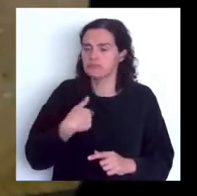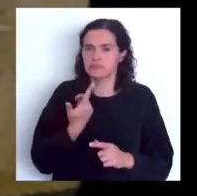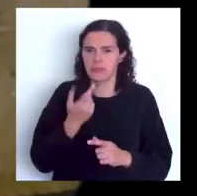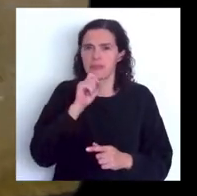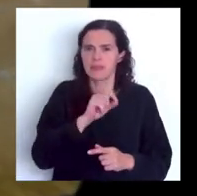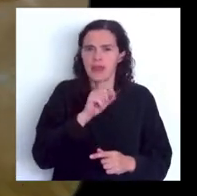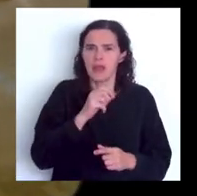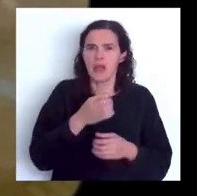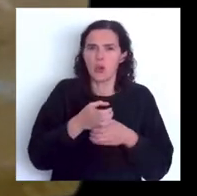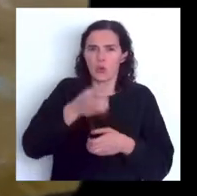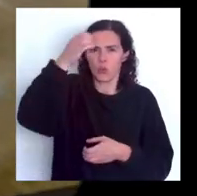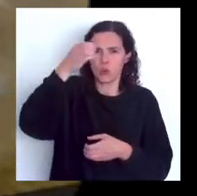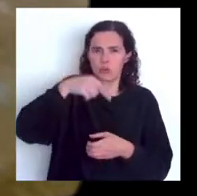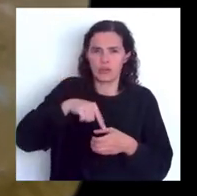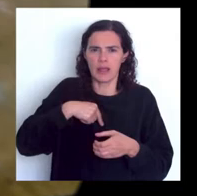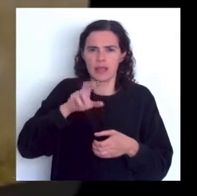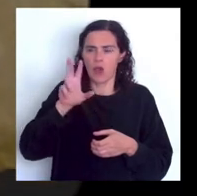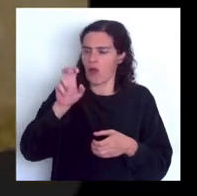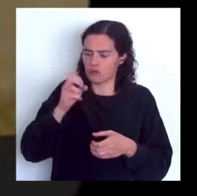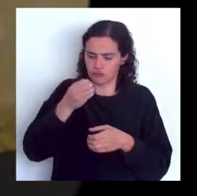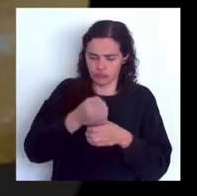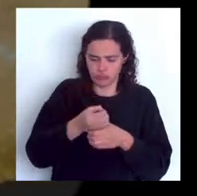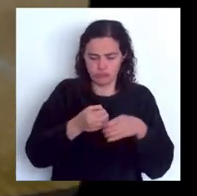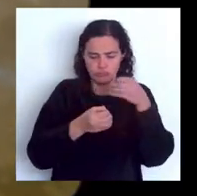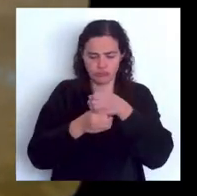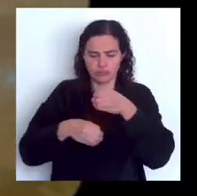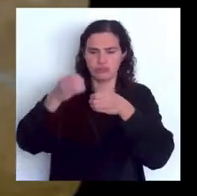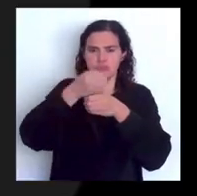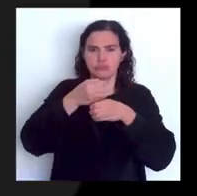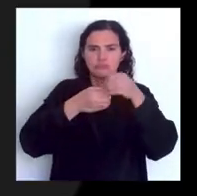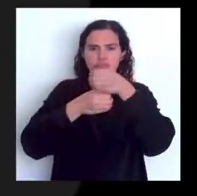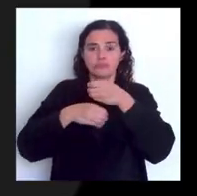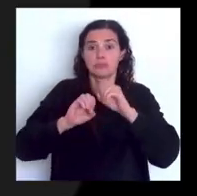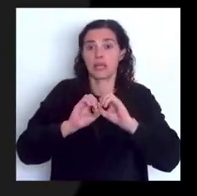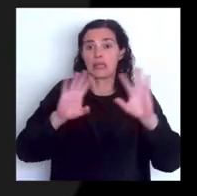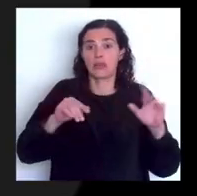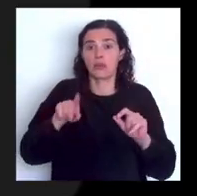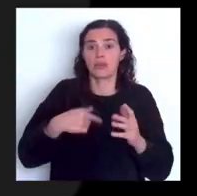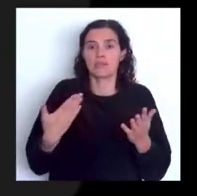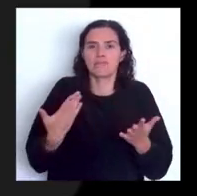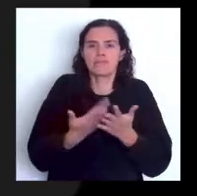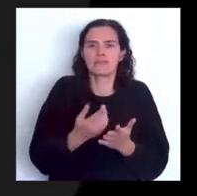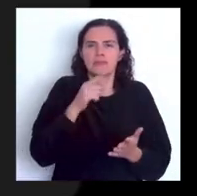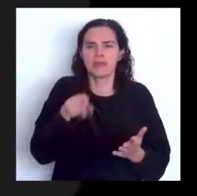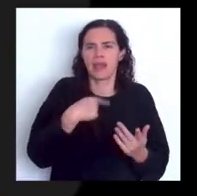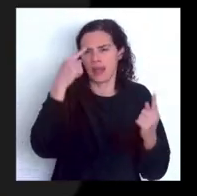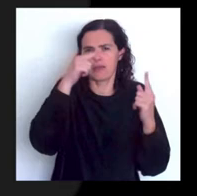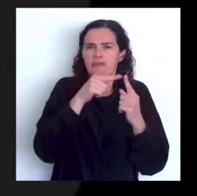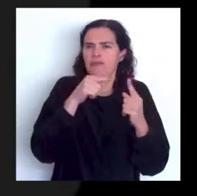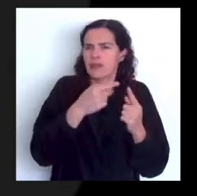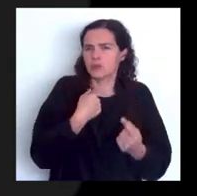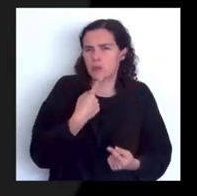building an endless column out of eggs. Of course, it brings together a lot